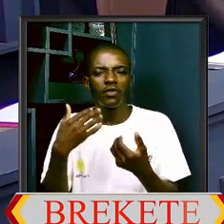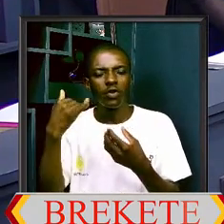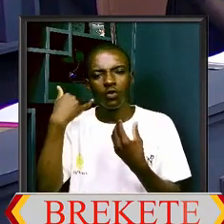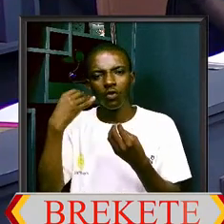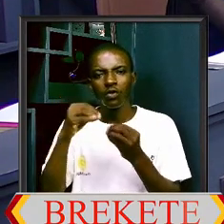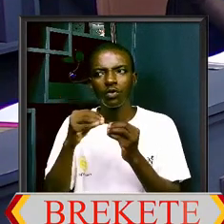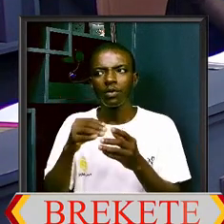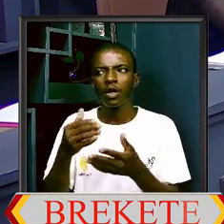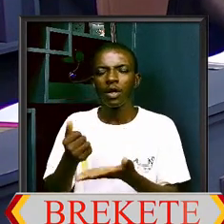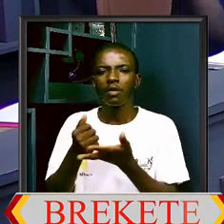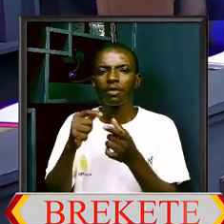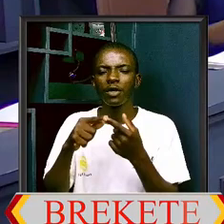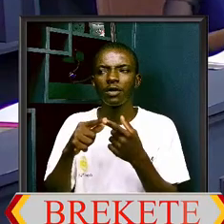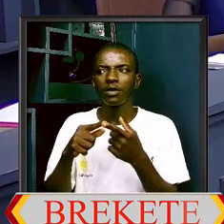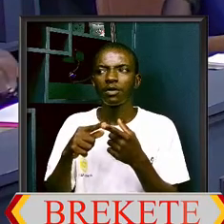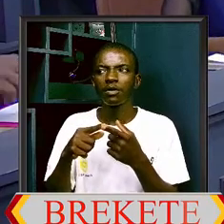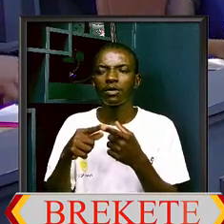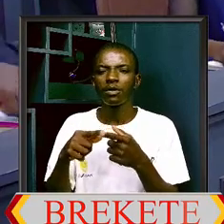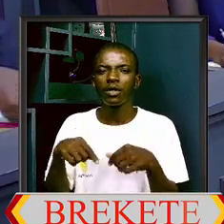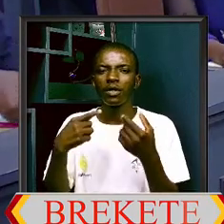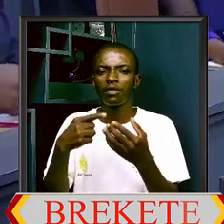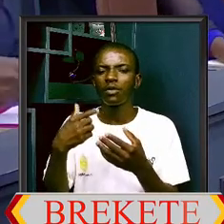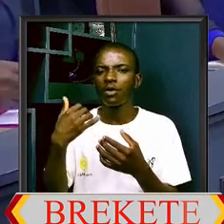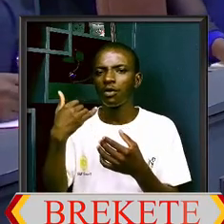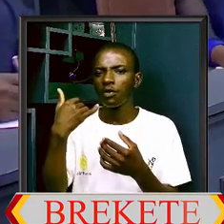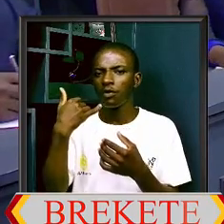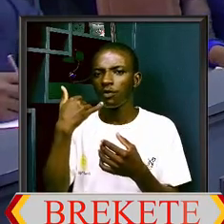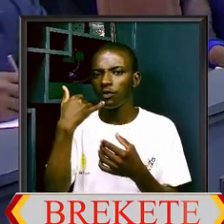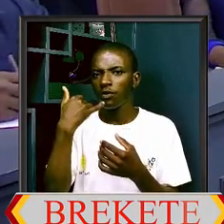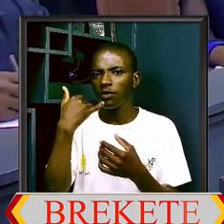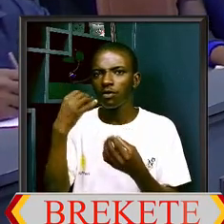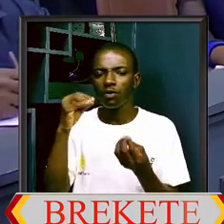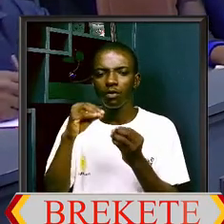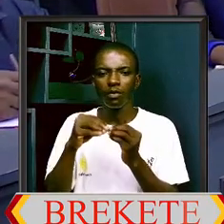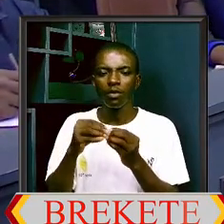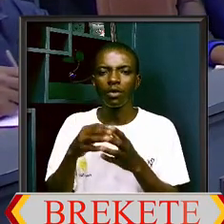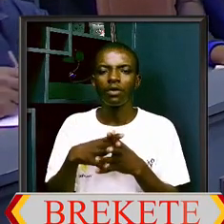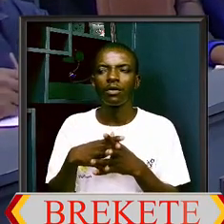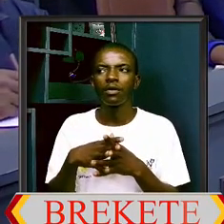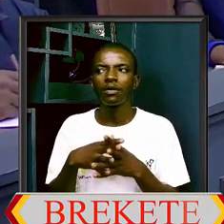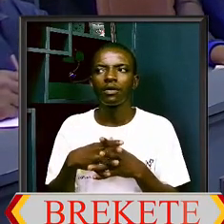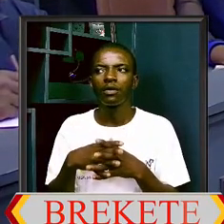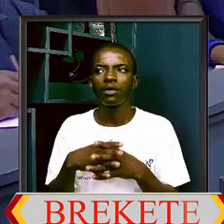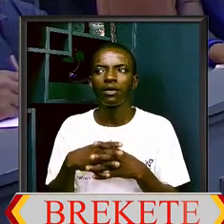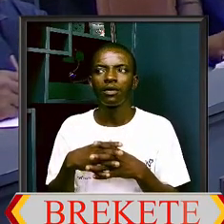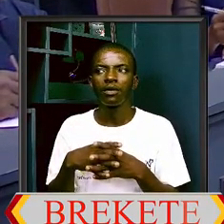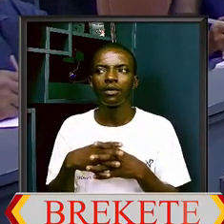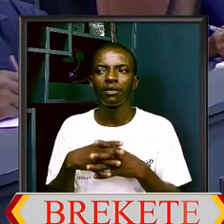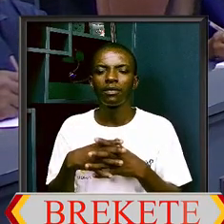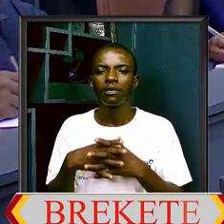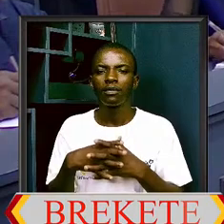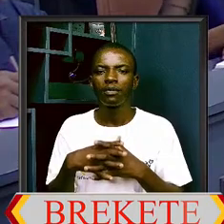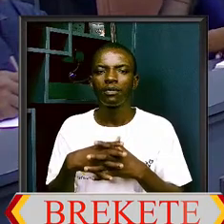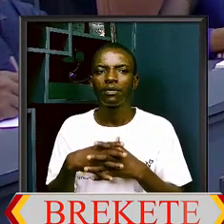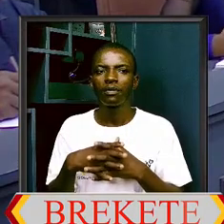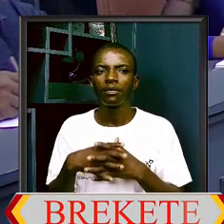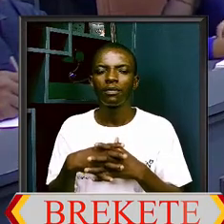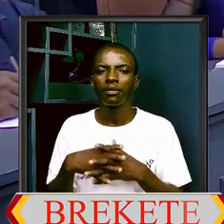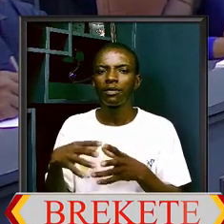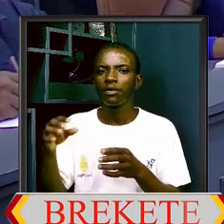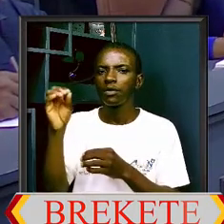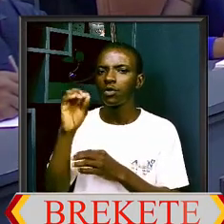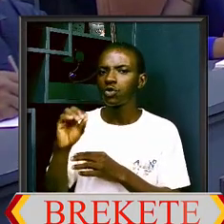want help me write the number give me your phone number sir okay number